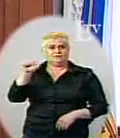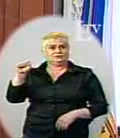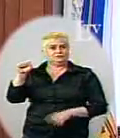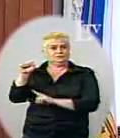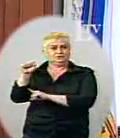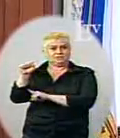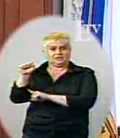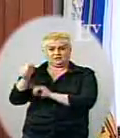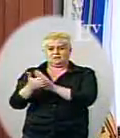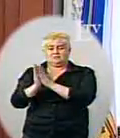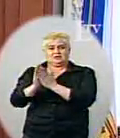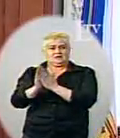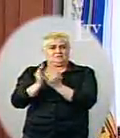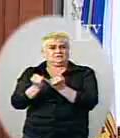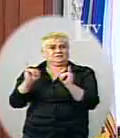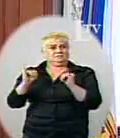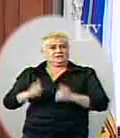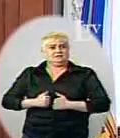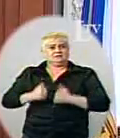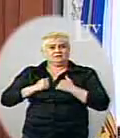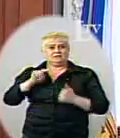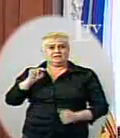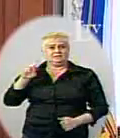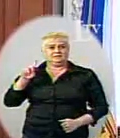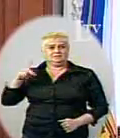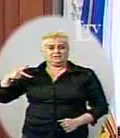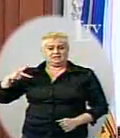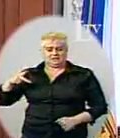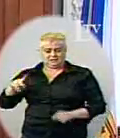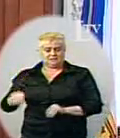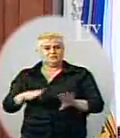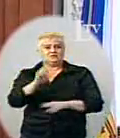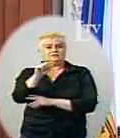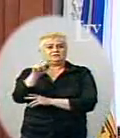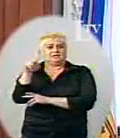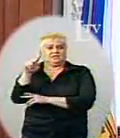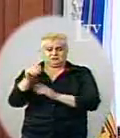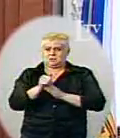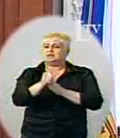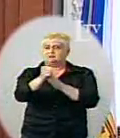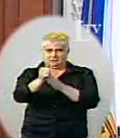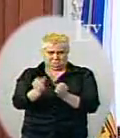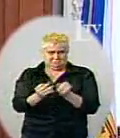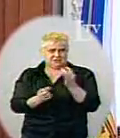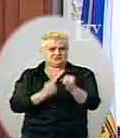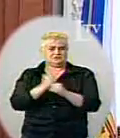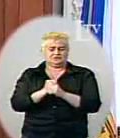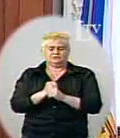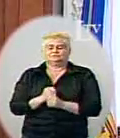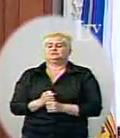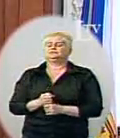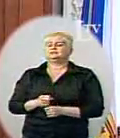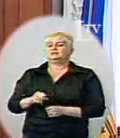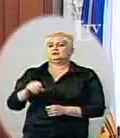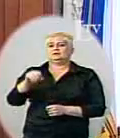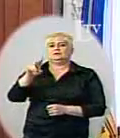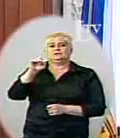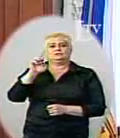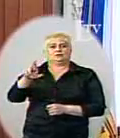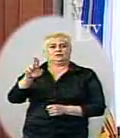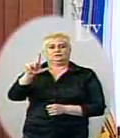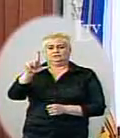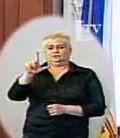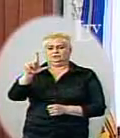leadership to the province of Saskatchewan for many, many years. Dr. Willard Sterling Boyle